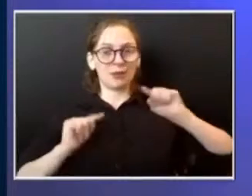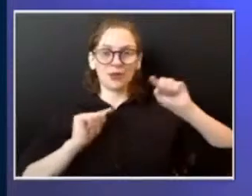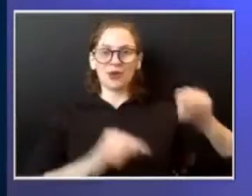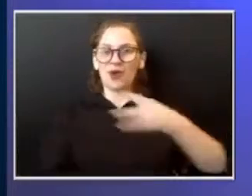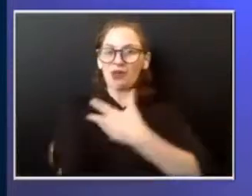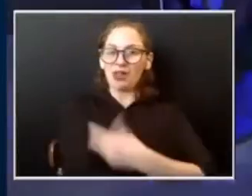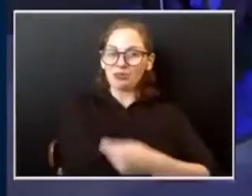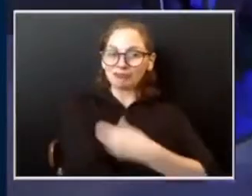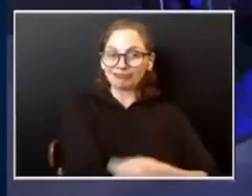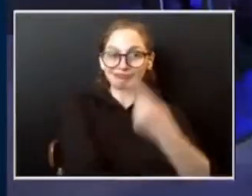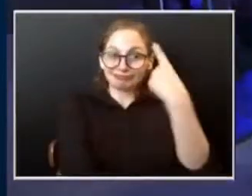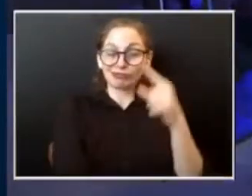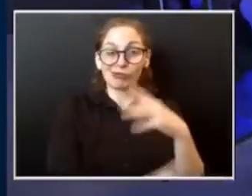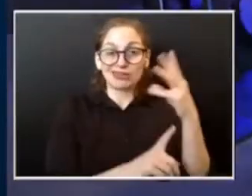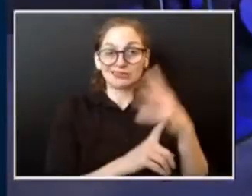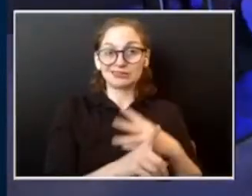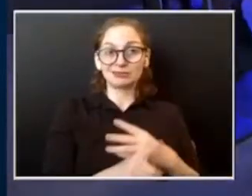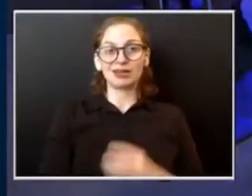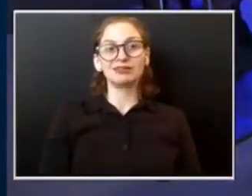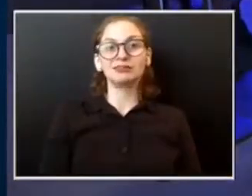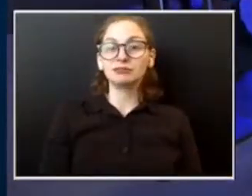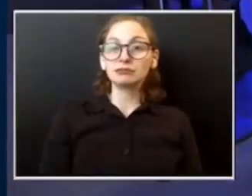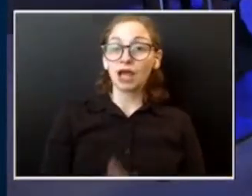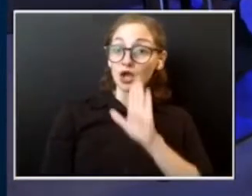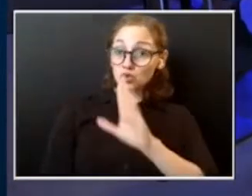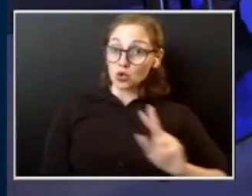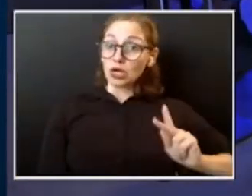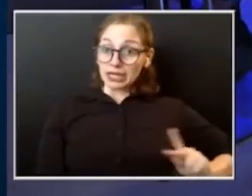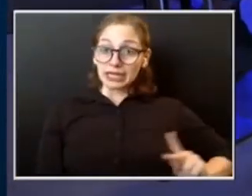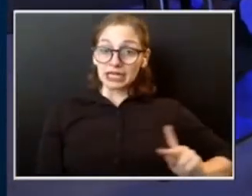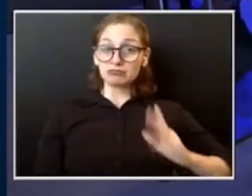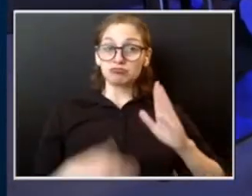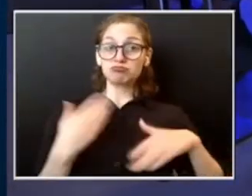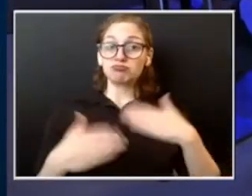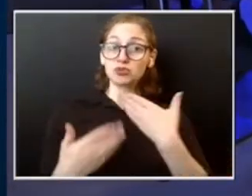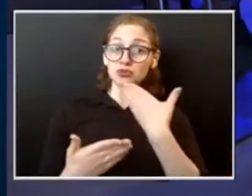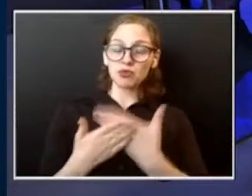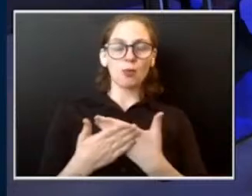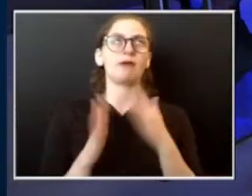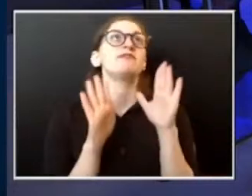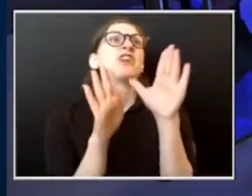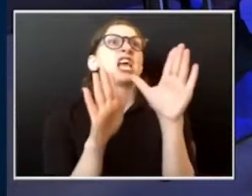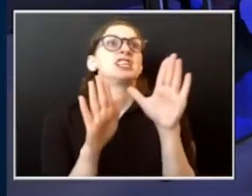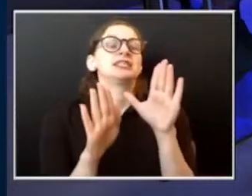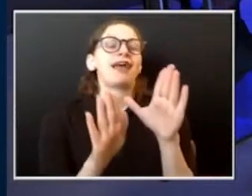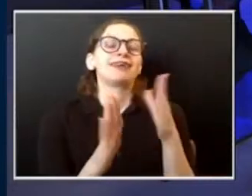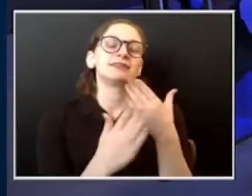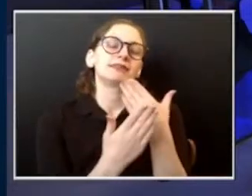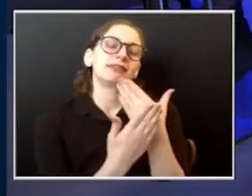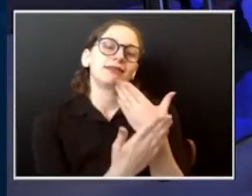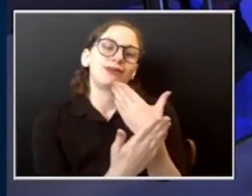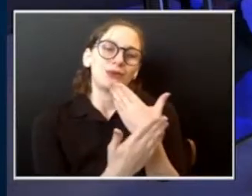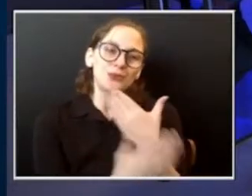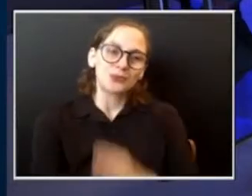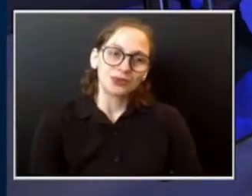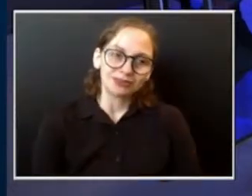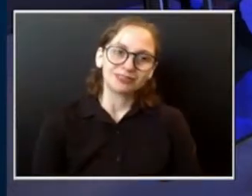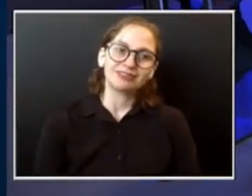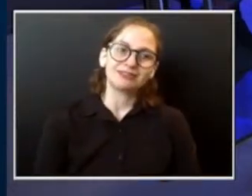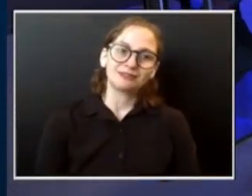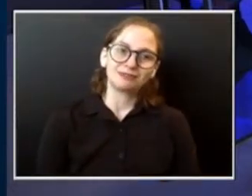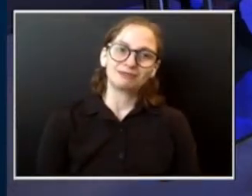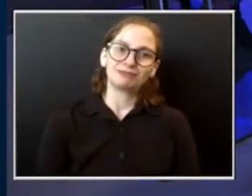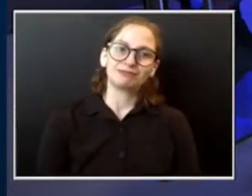6 months. So. And your kidney's performing pretty well. Fantastic. Yeah. Thank you. It's